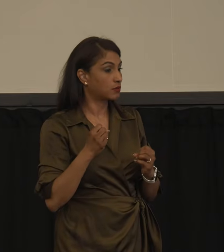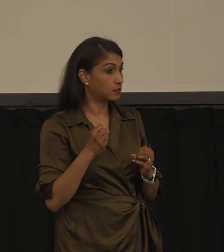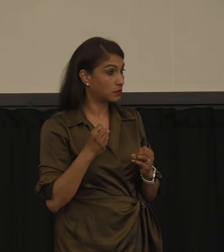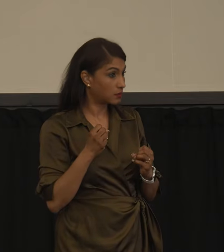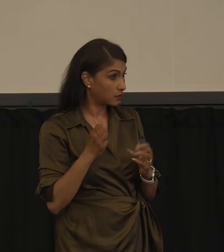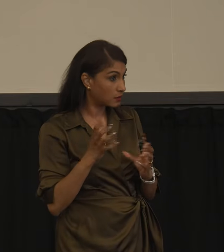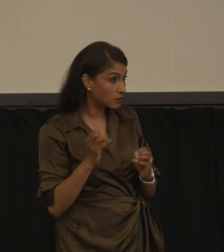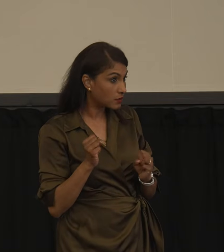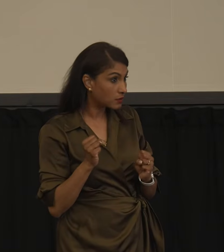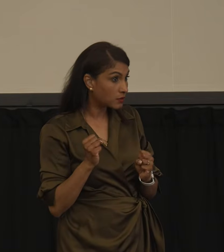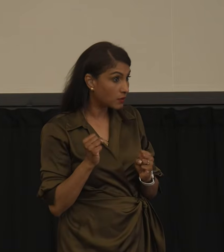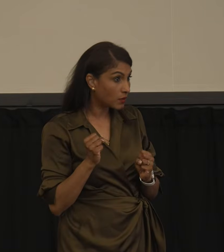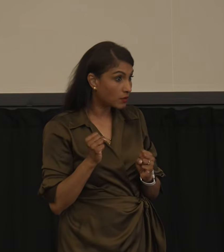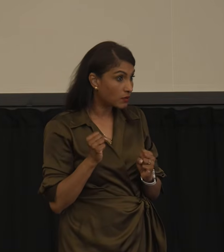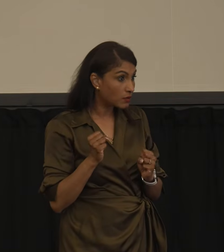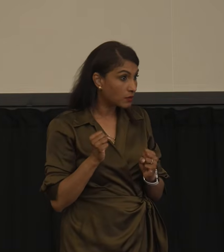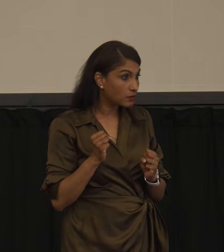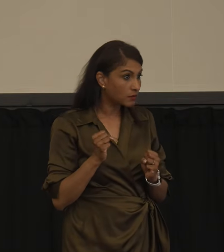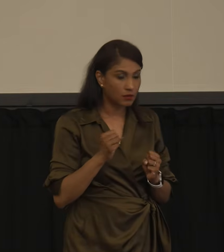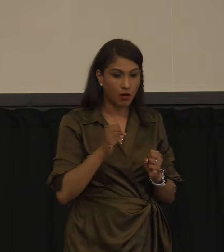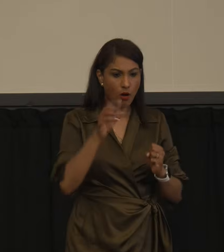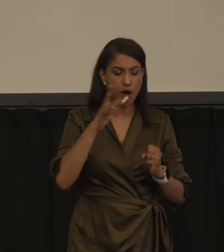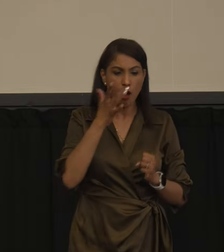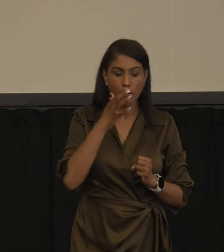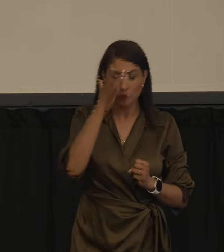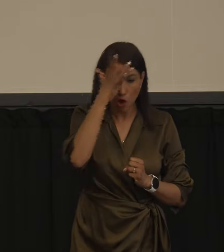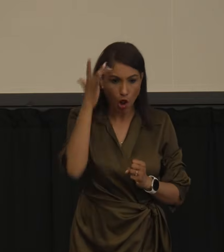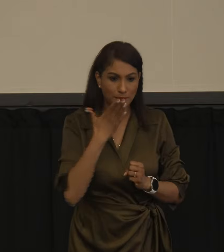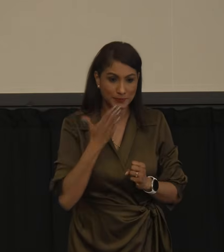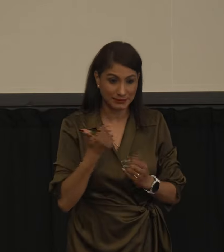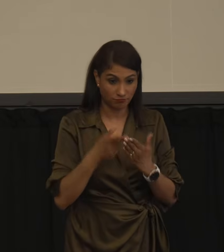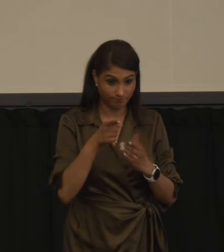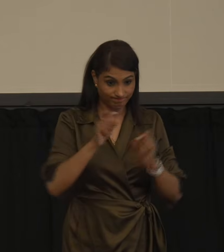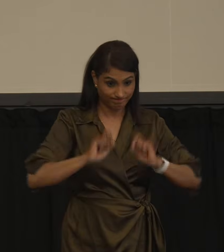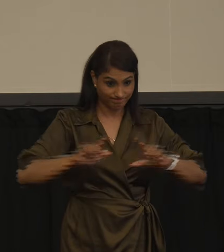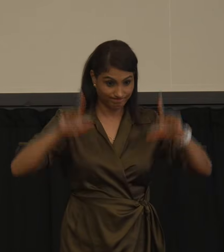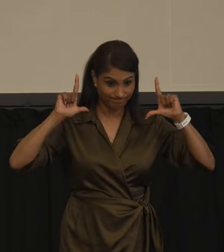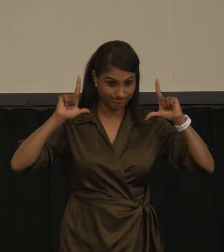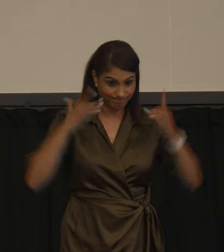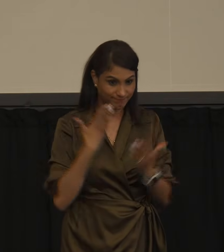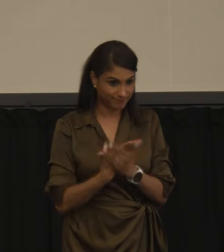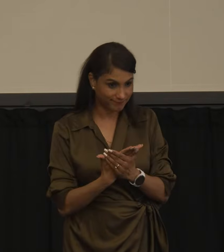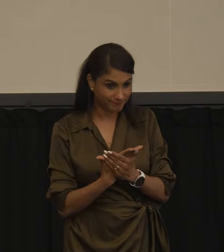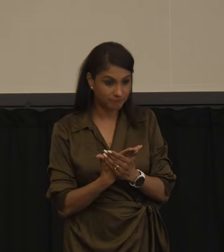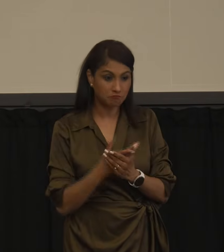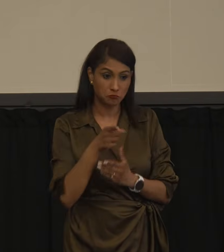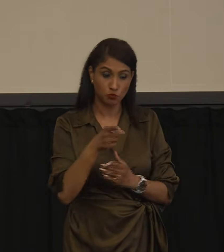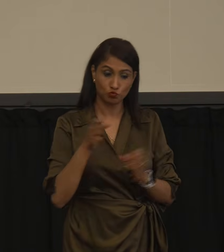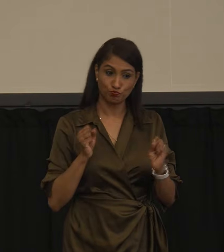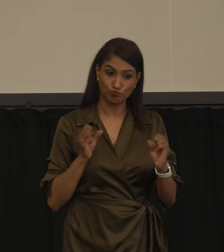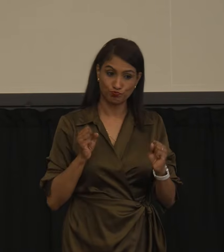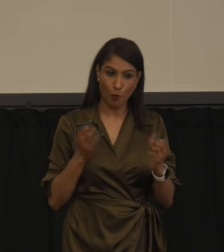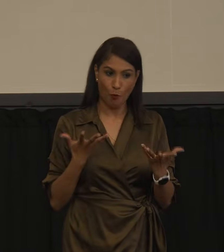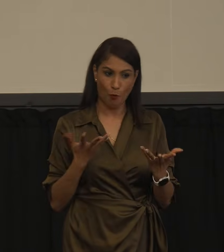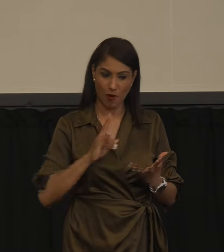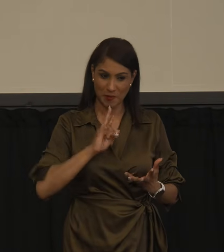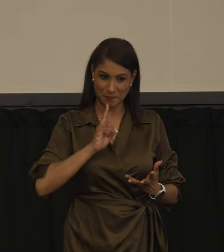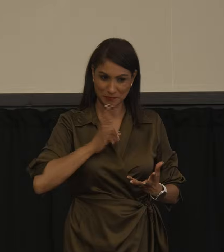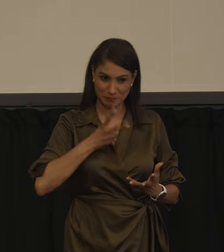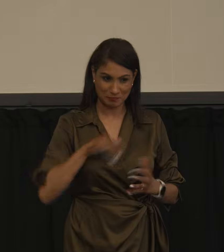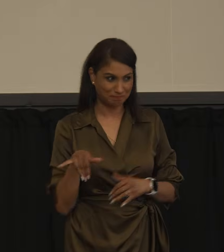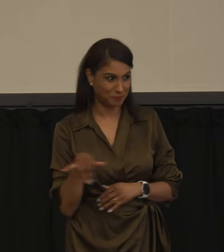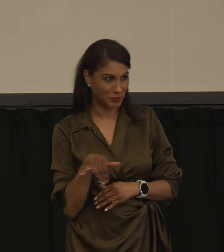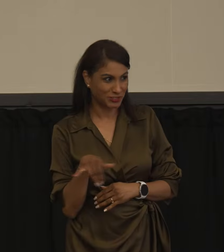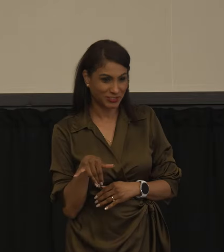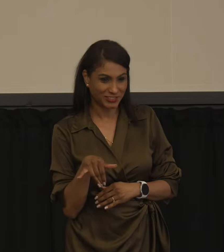How are we going to be managing that? Cara, do you want to turn your camera on and sign, or did you want to use